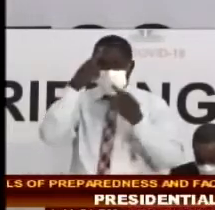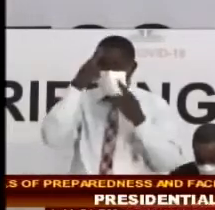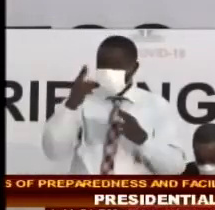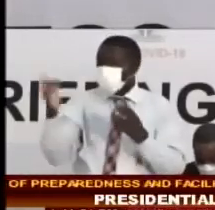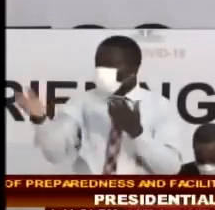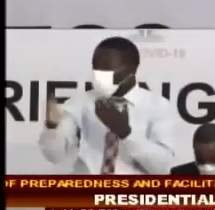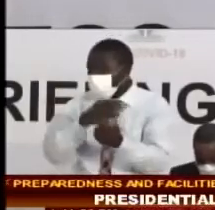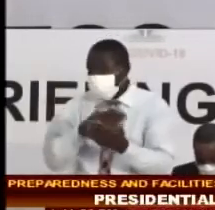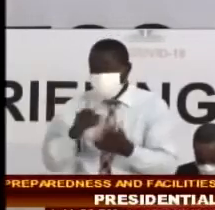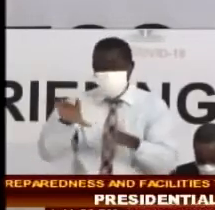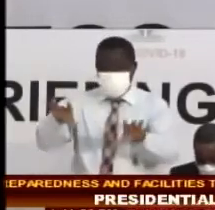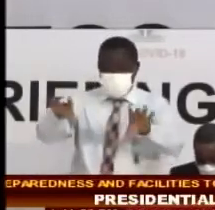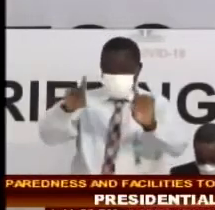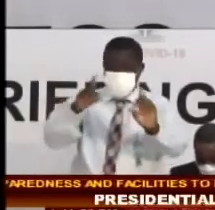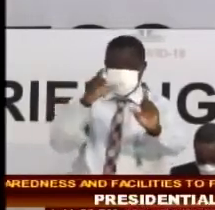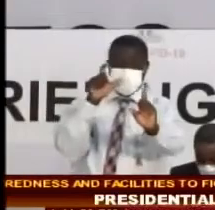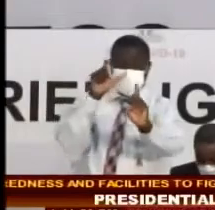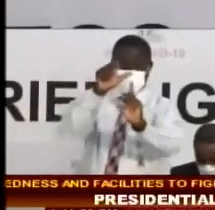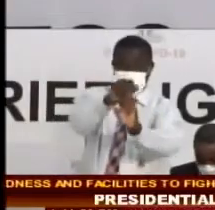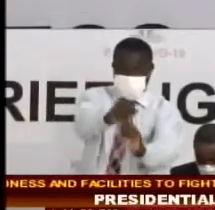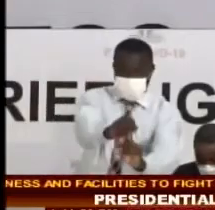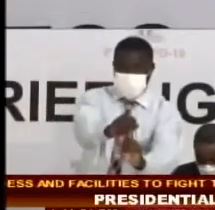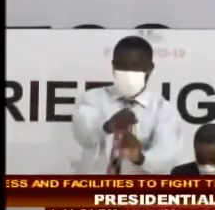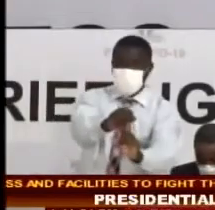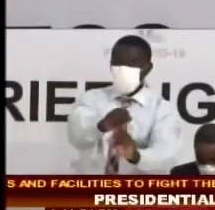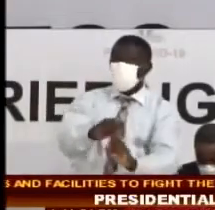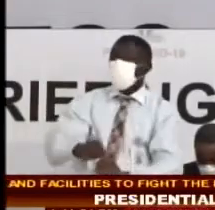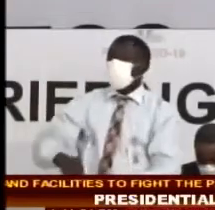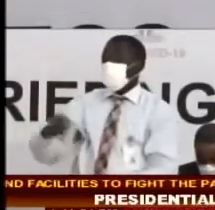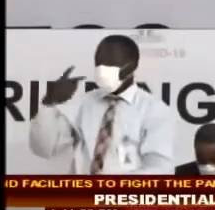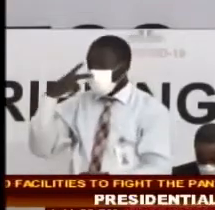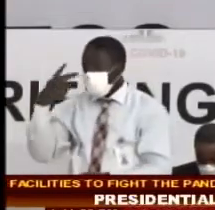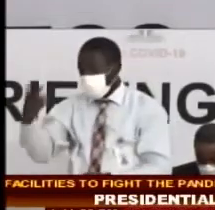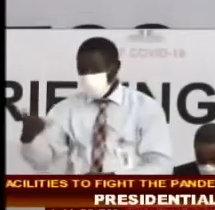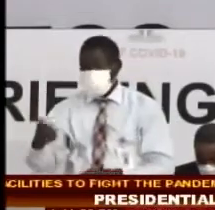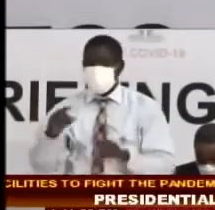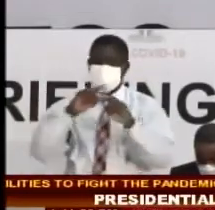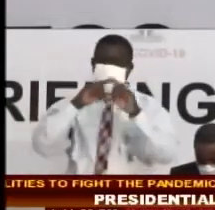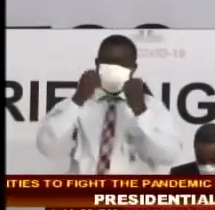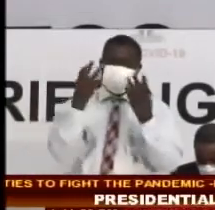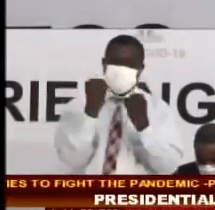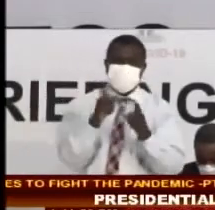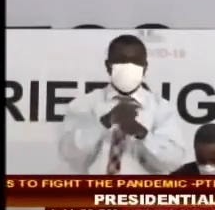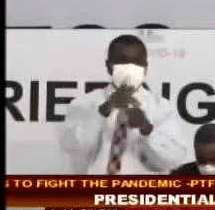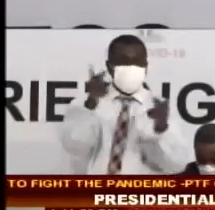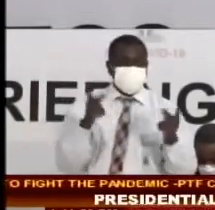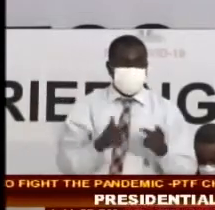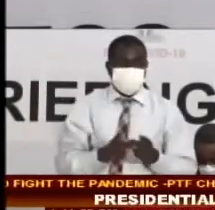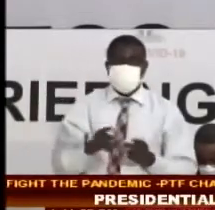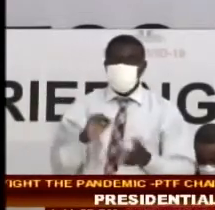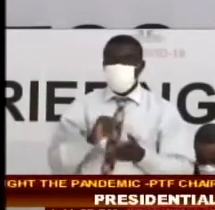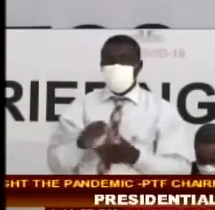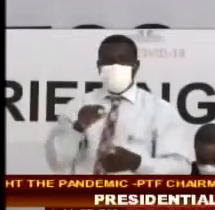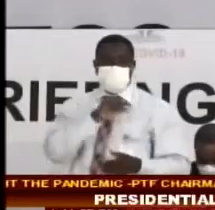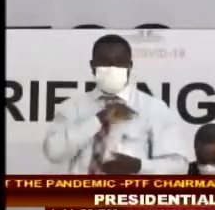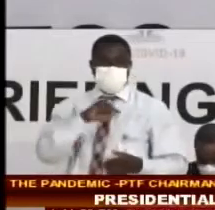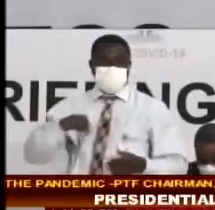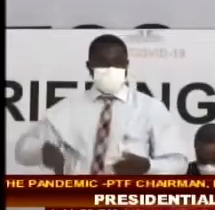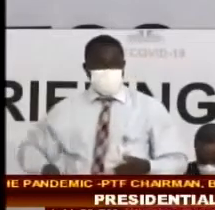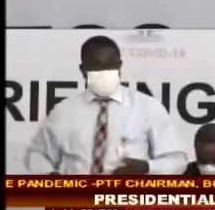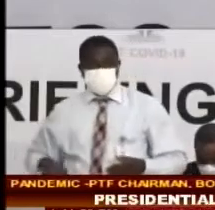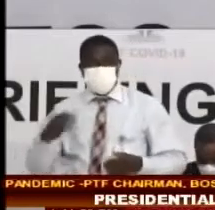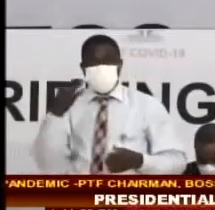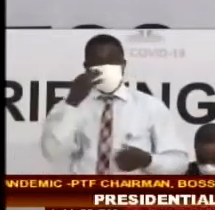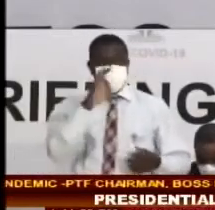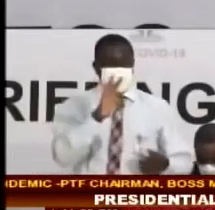samu za ta kama. Mun gani a wurare da yawa, dan sarauniyar Ingila ya kamu, shugaban Ingila